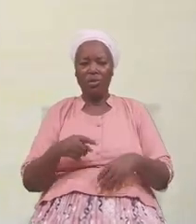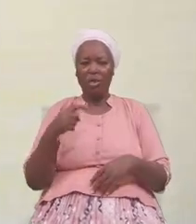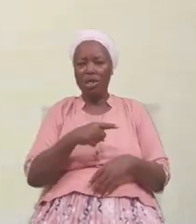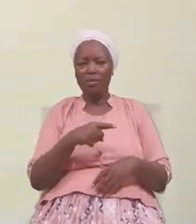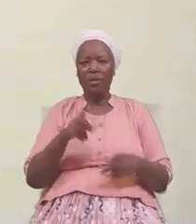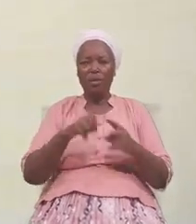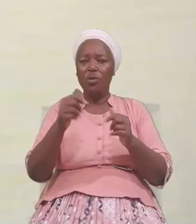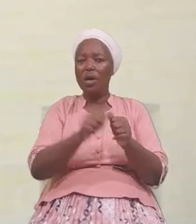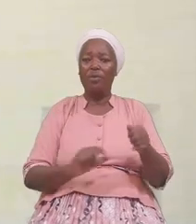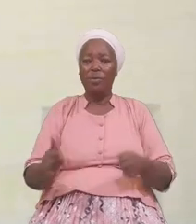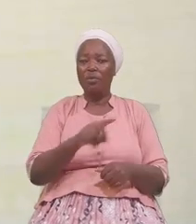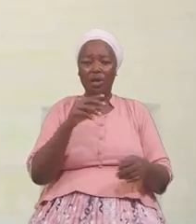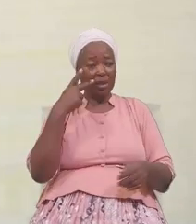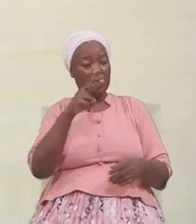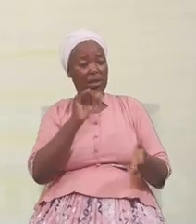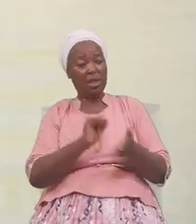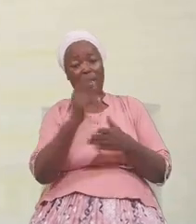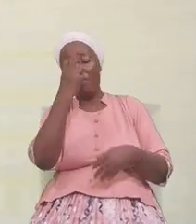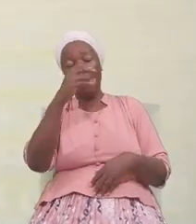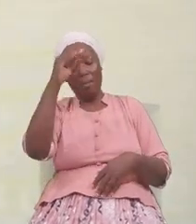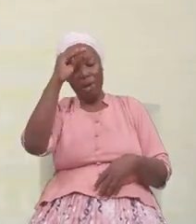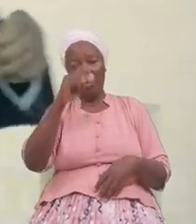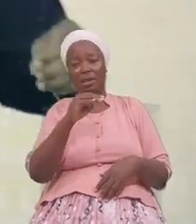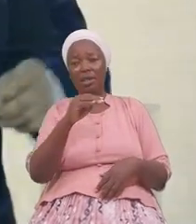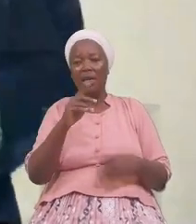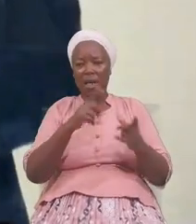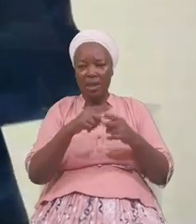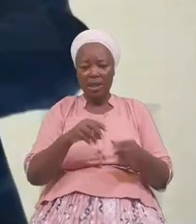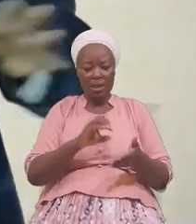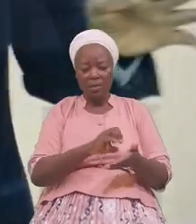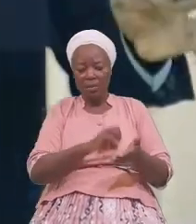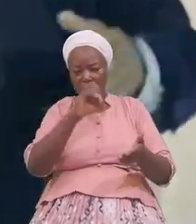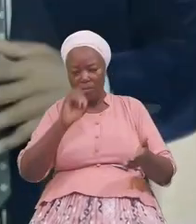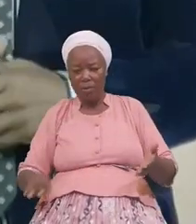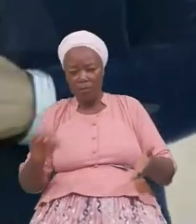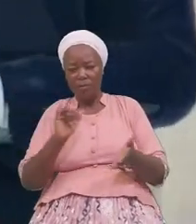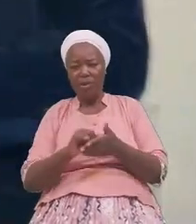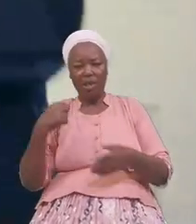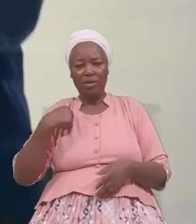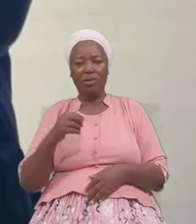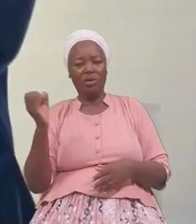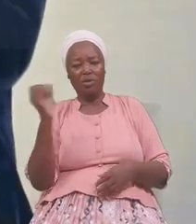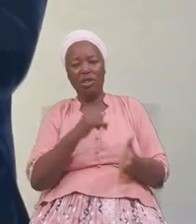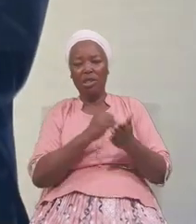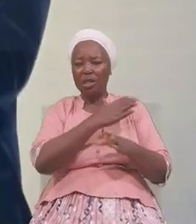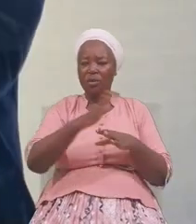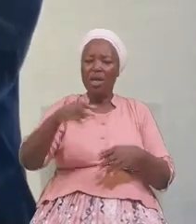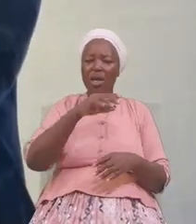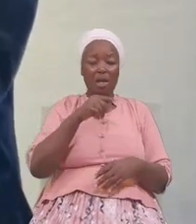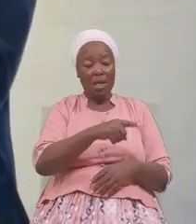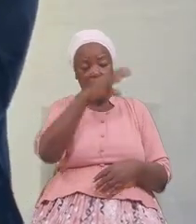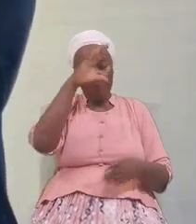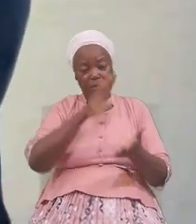to everybody. Look at a blind man, and he cast that away. He